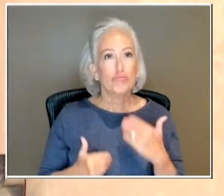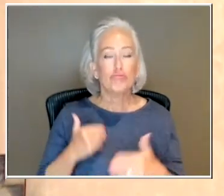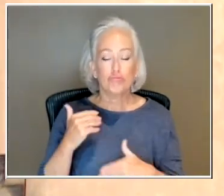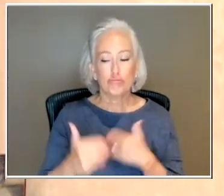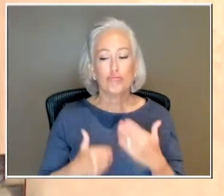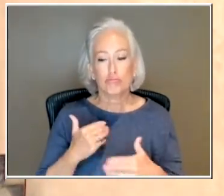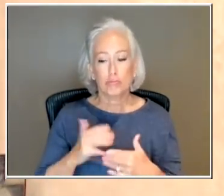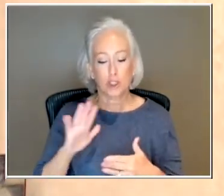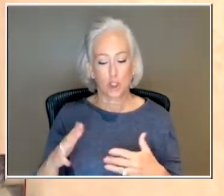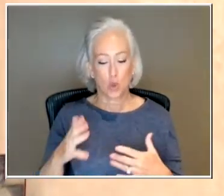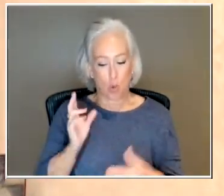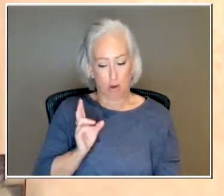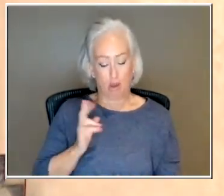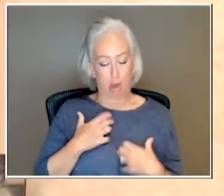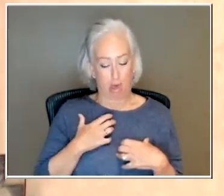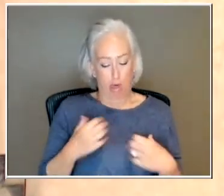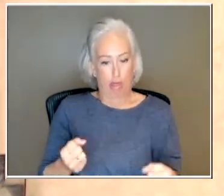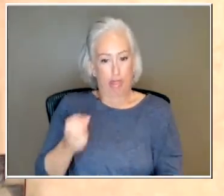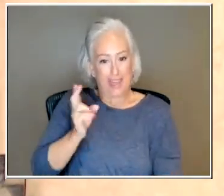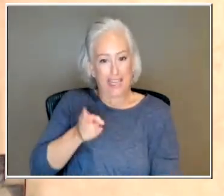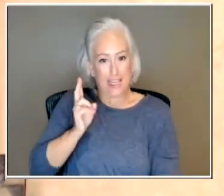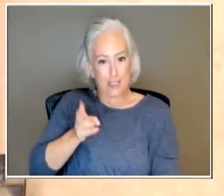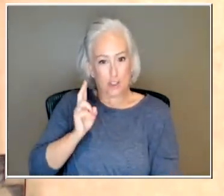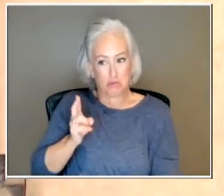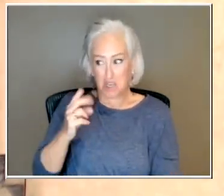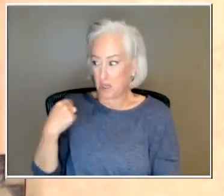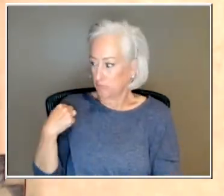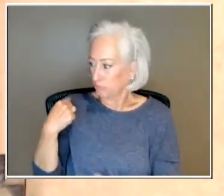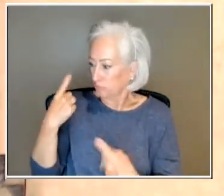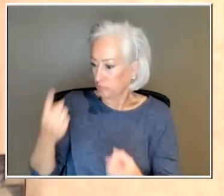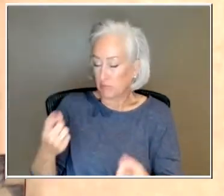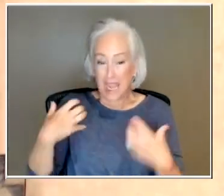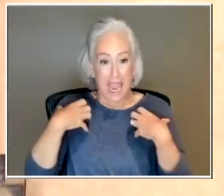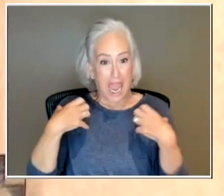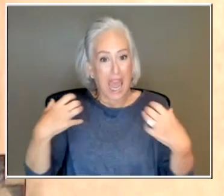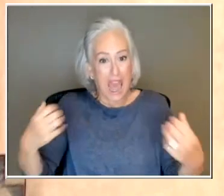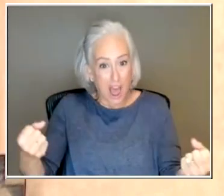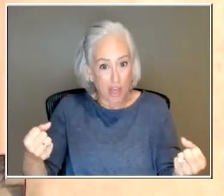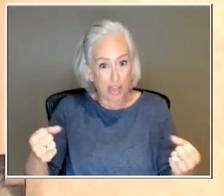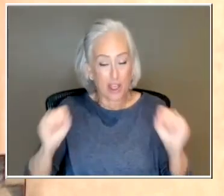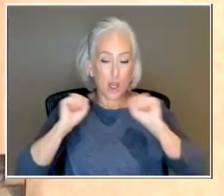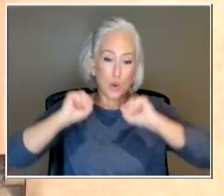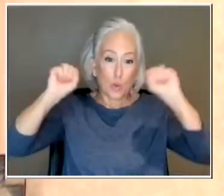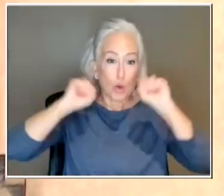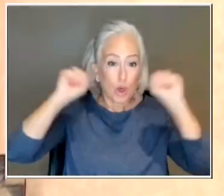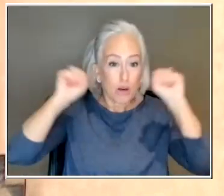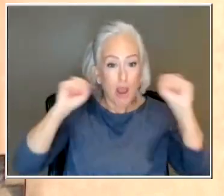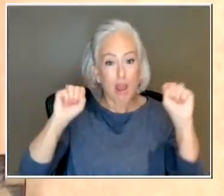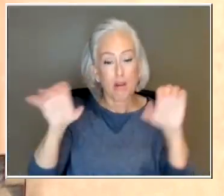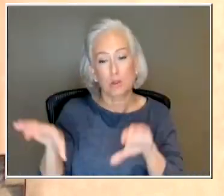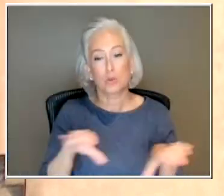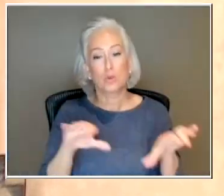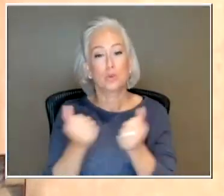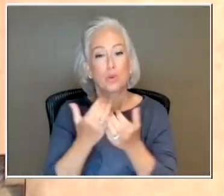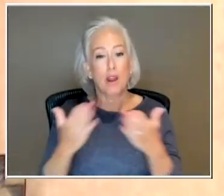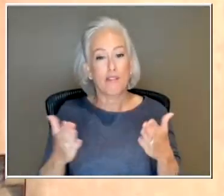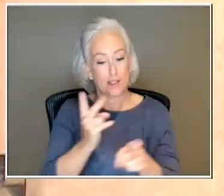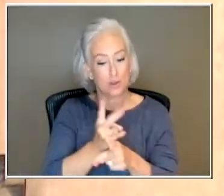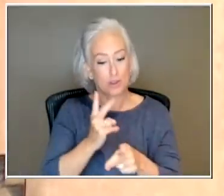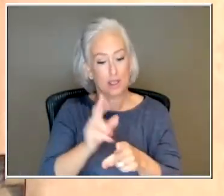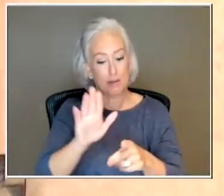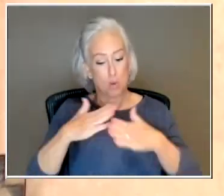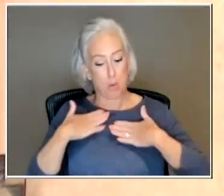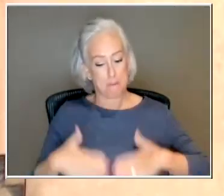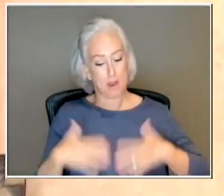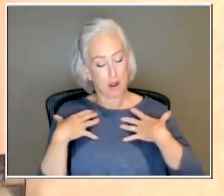your health history to get there, and I've always been healthy in a sense of trying to be healthy, work out, do all those things to keep your overall body healthy.